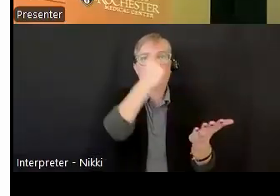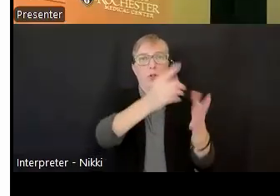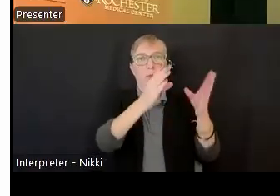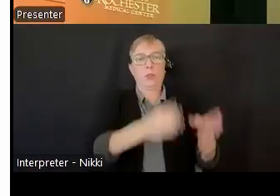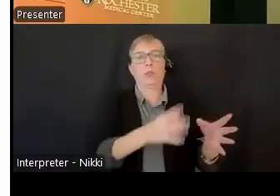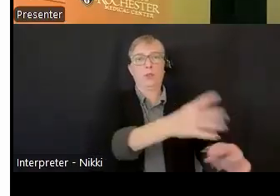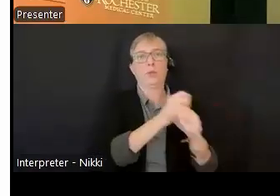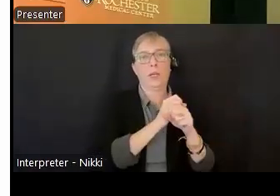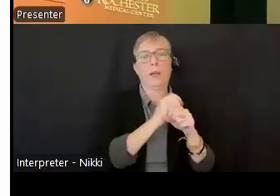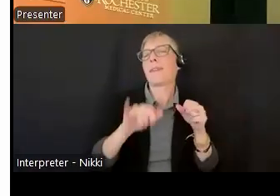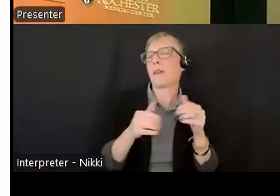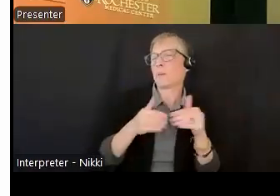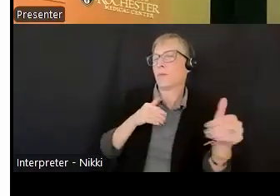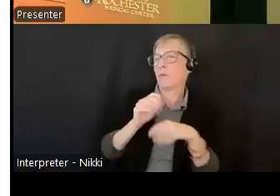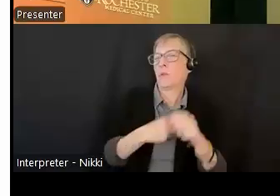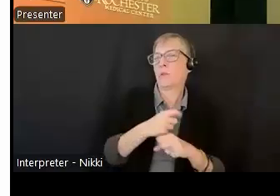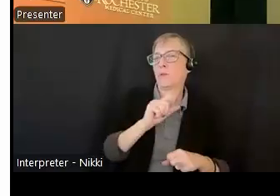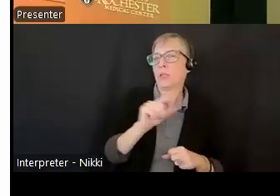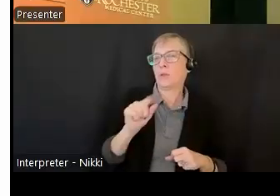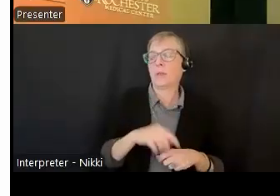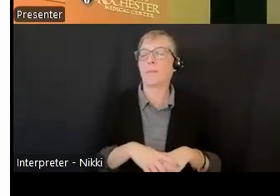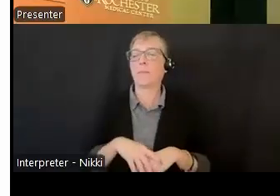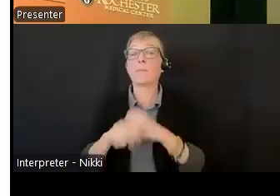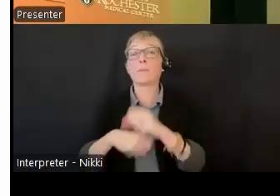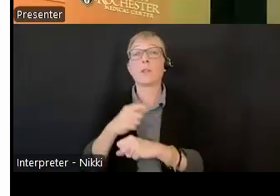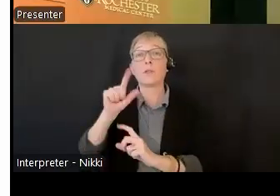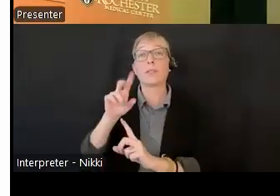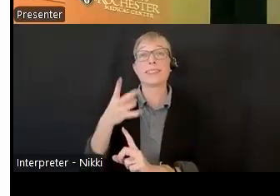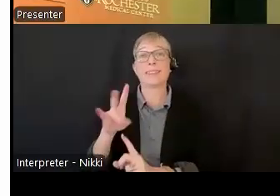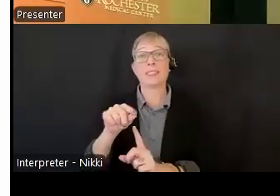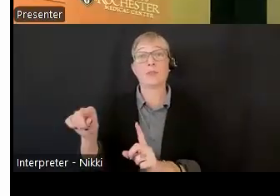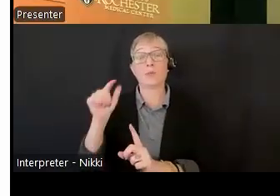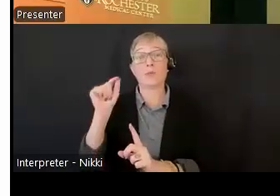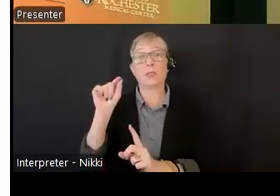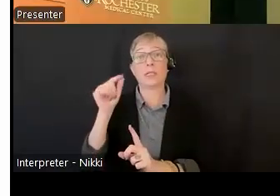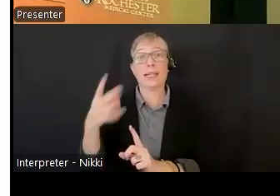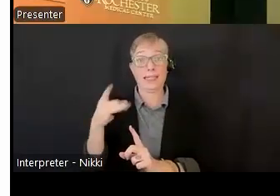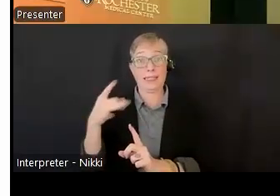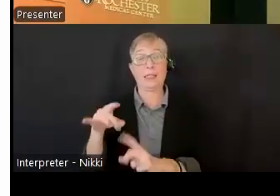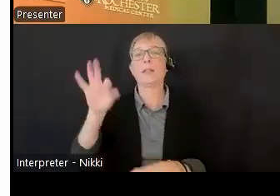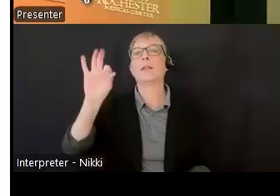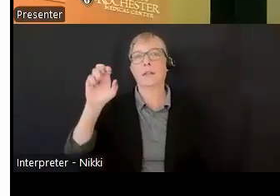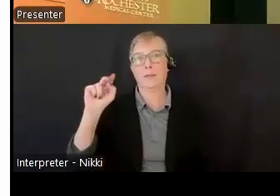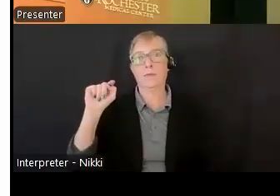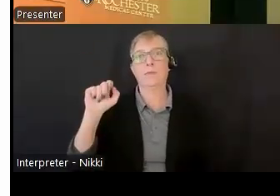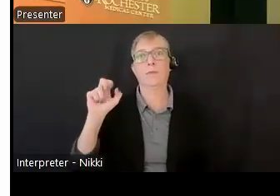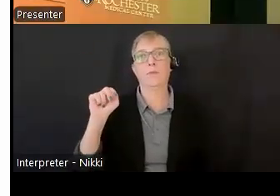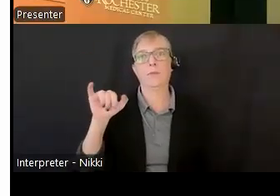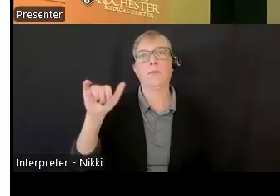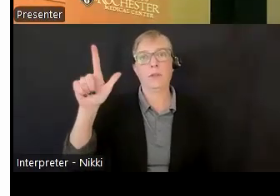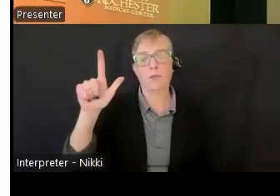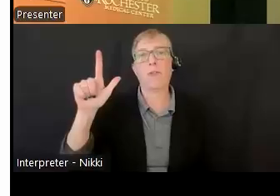pre-2020. In 2017 to 2018, fentanyl entered the US drug population in Monroe